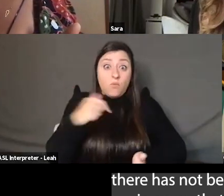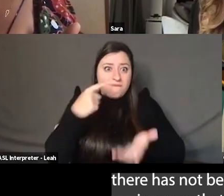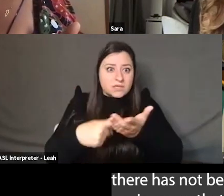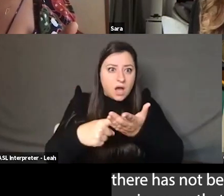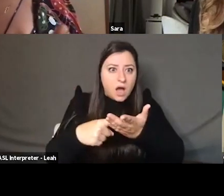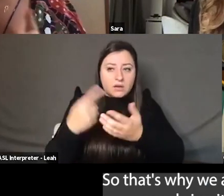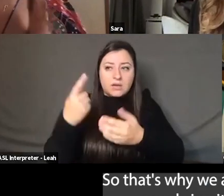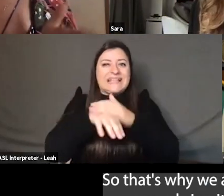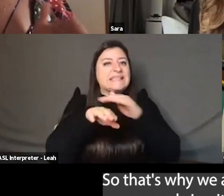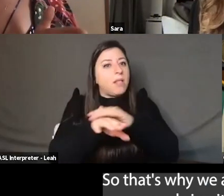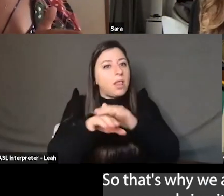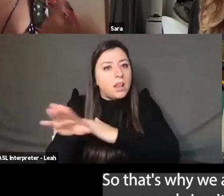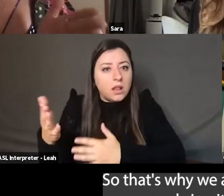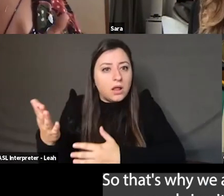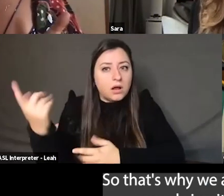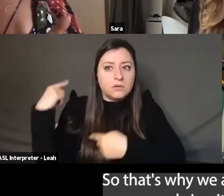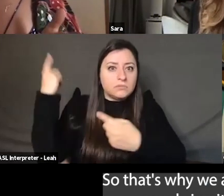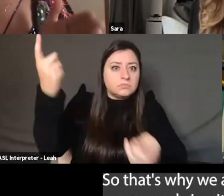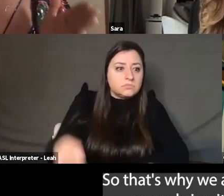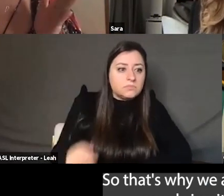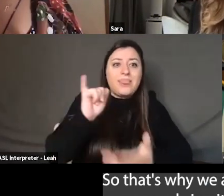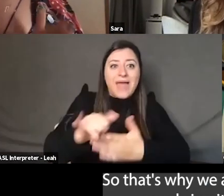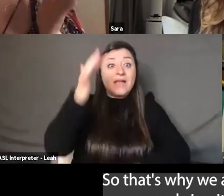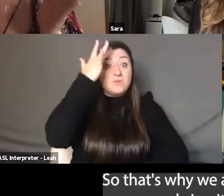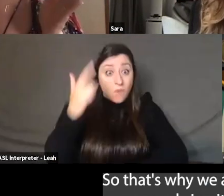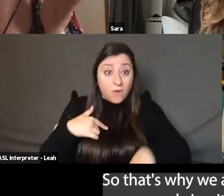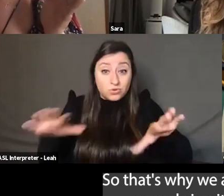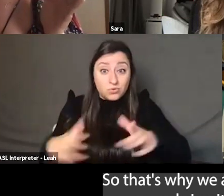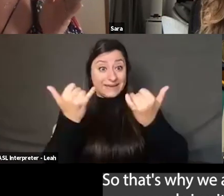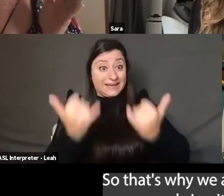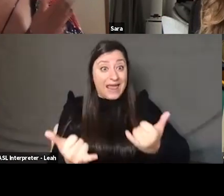that's accessible. So that's why we are doing this. It's to bring it